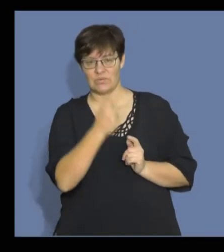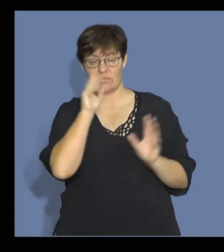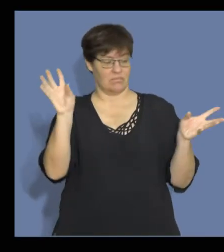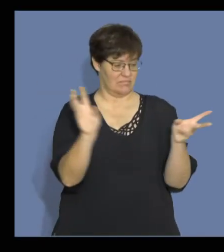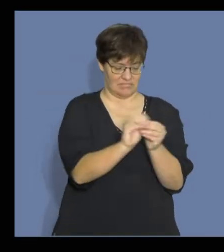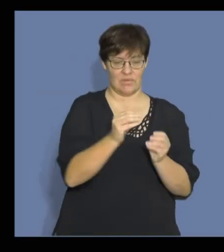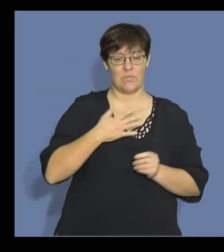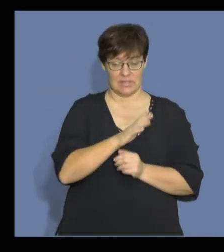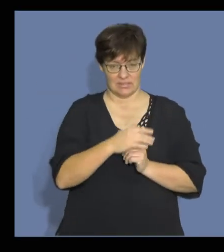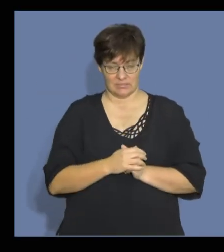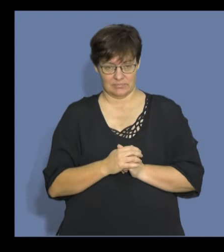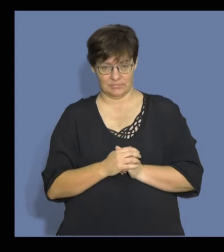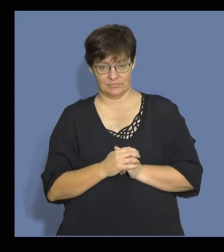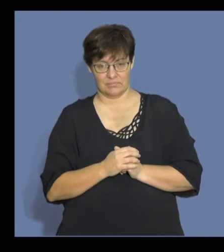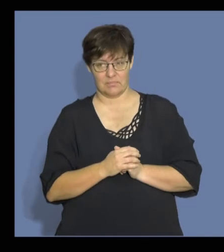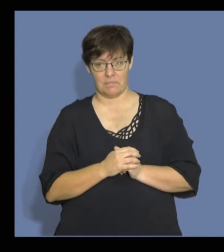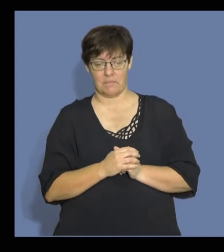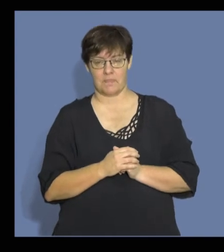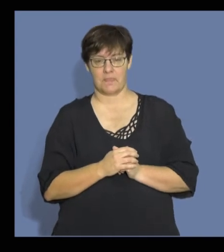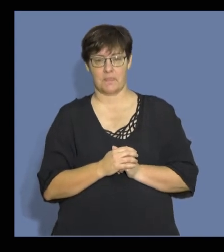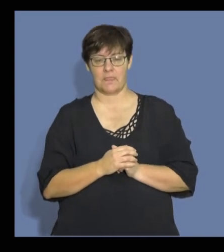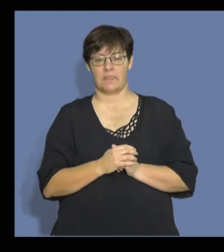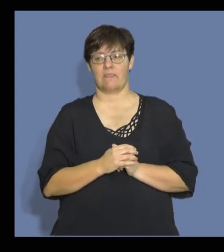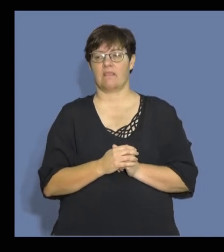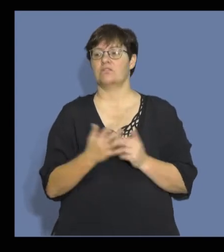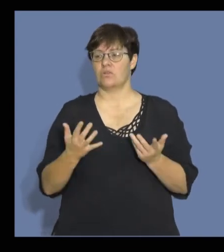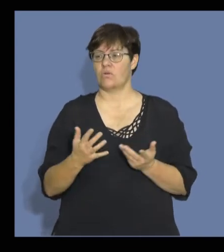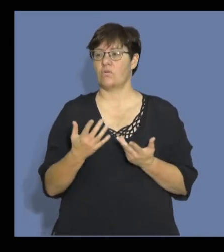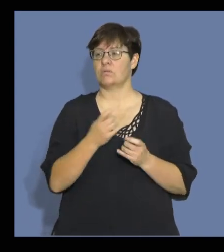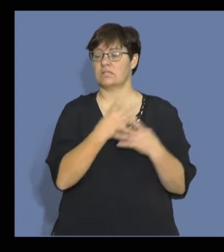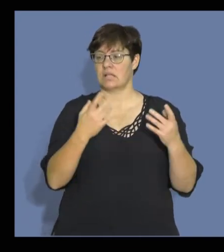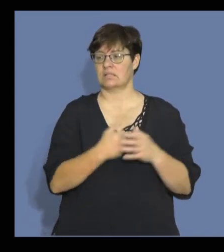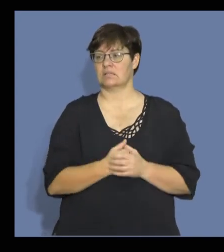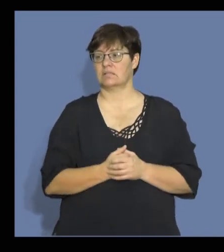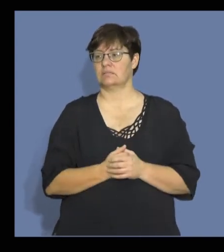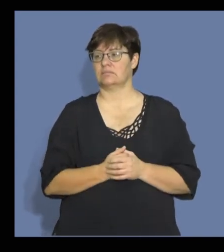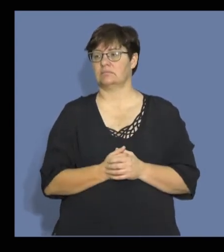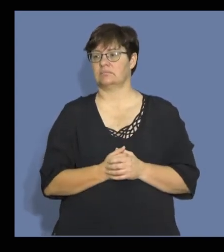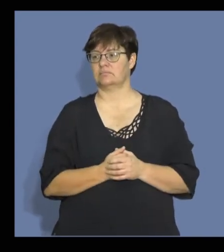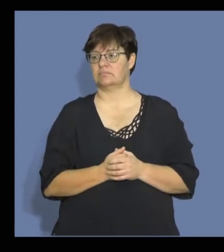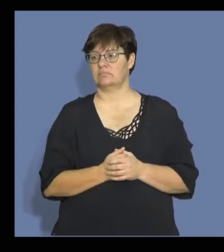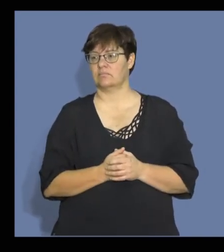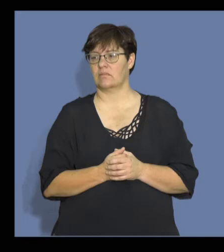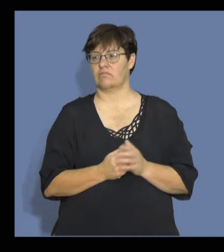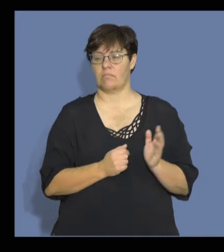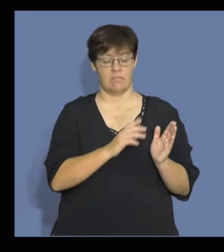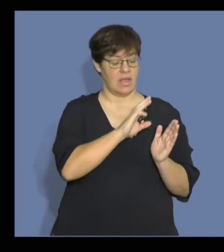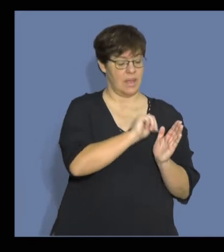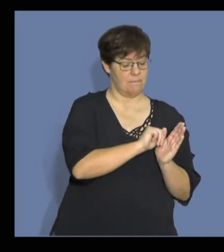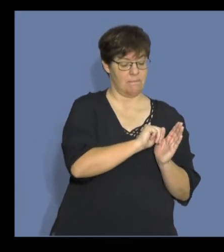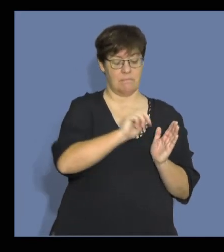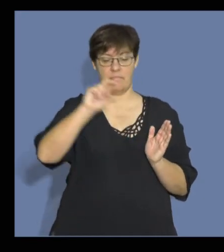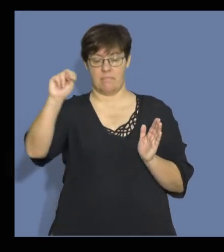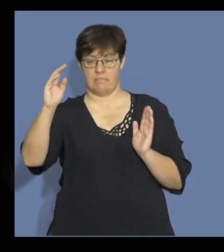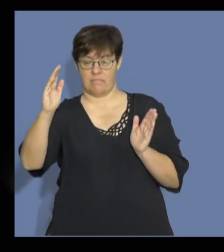in. They want me to calculate the distance of all the lines, and so I'm going to jump in by first calculating the distance between